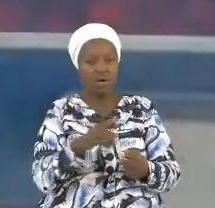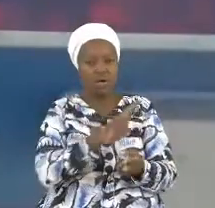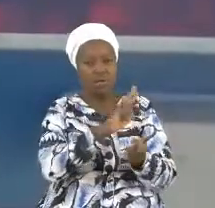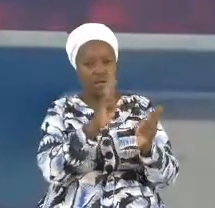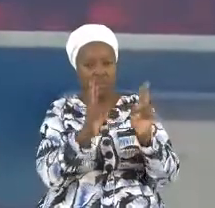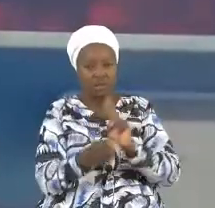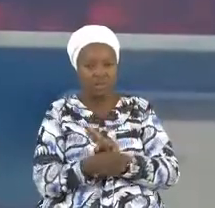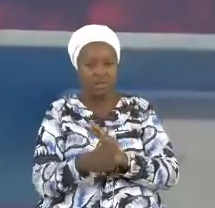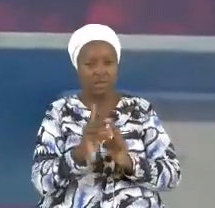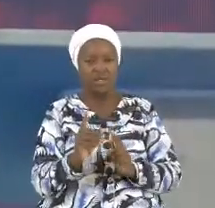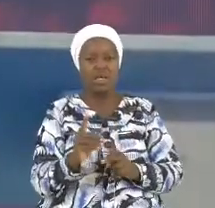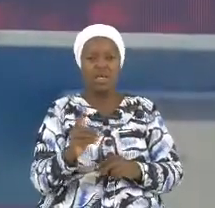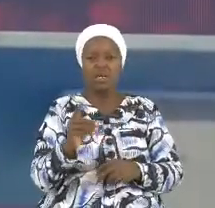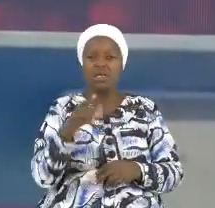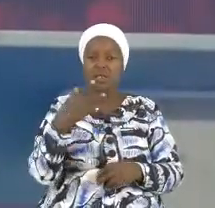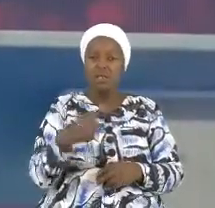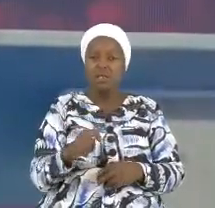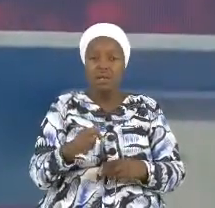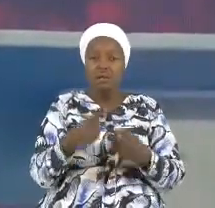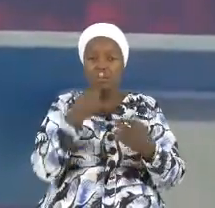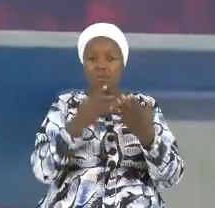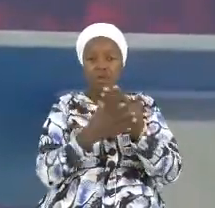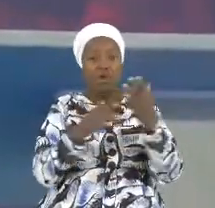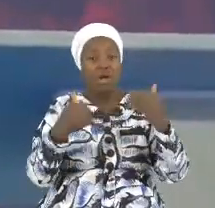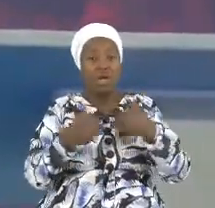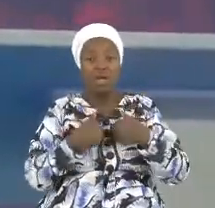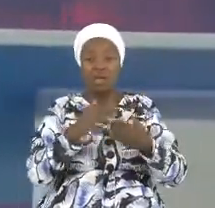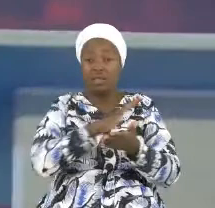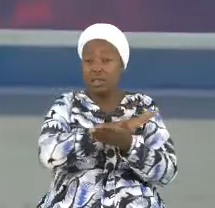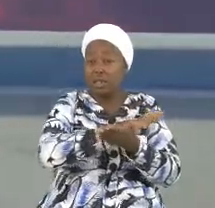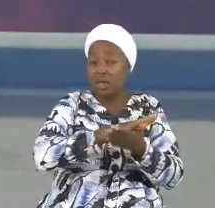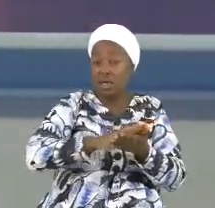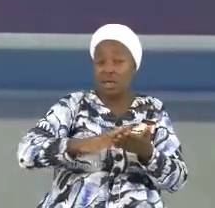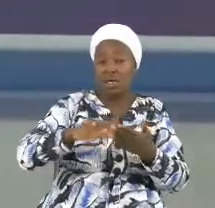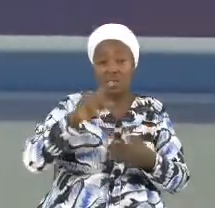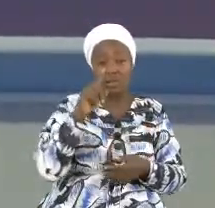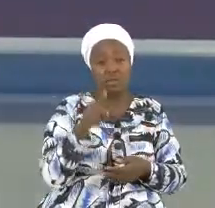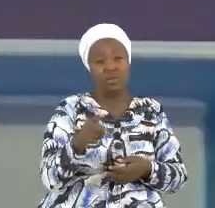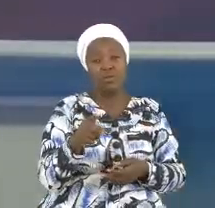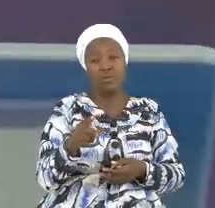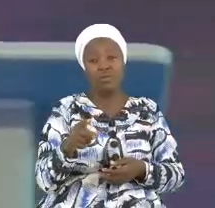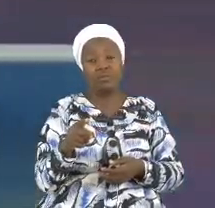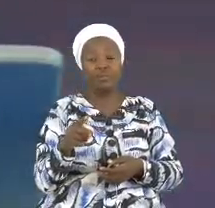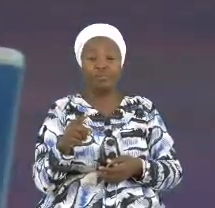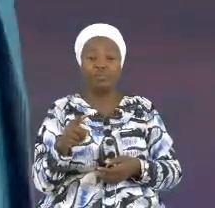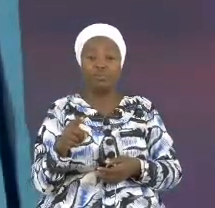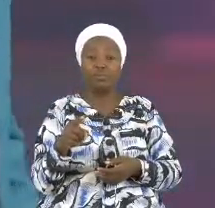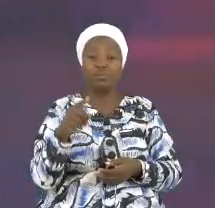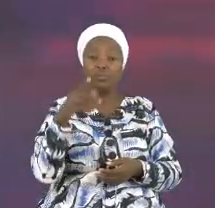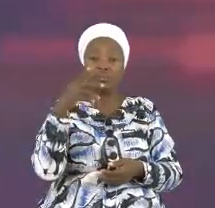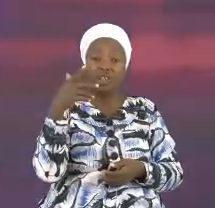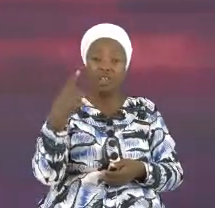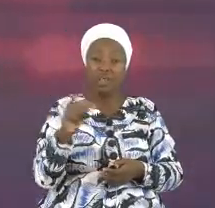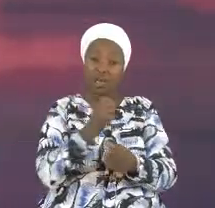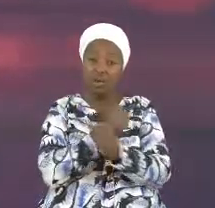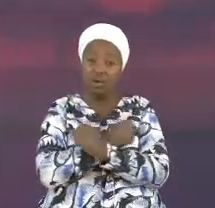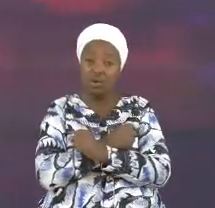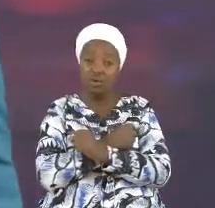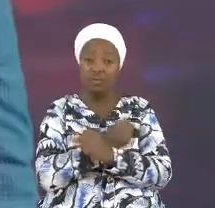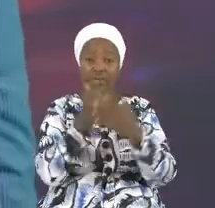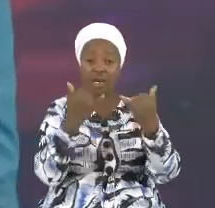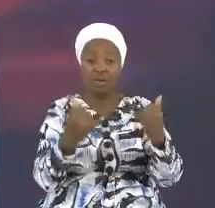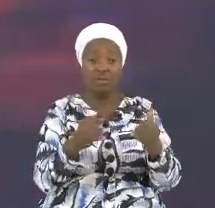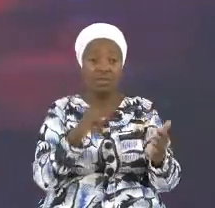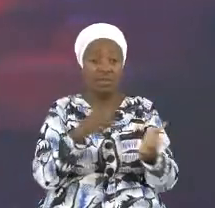blood has cleansed you. The love now is not the love of the lips. I love